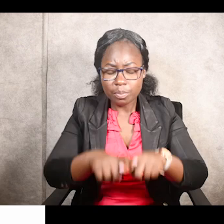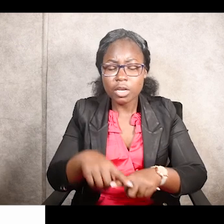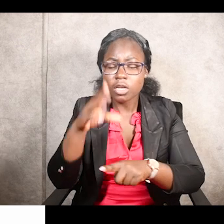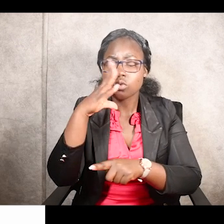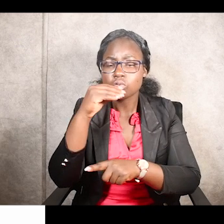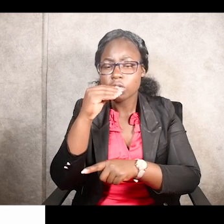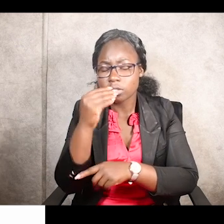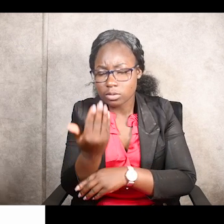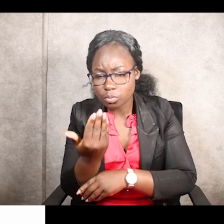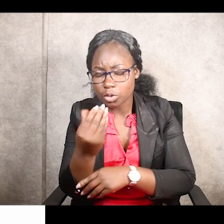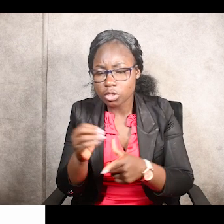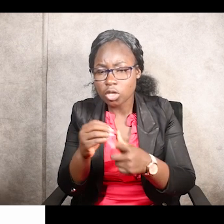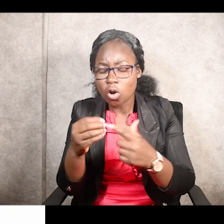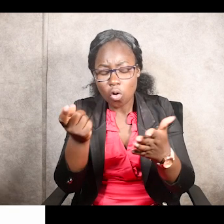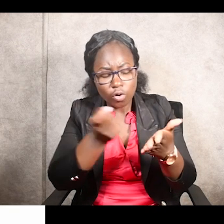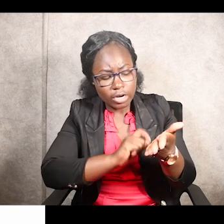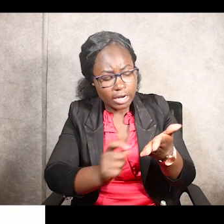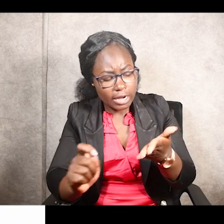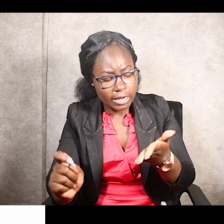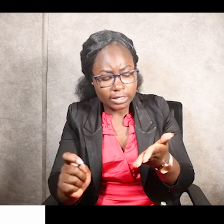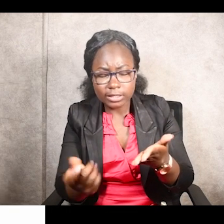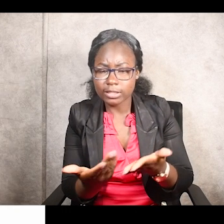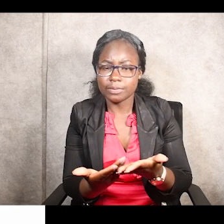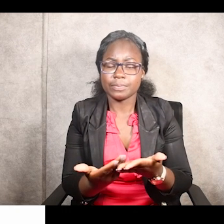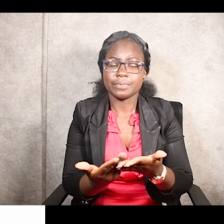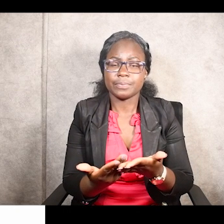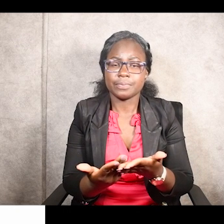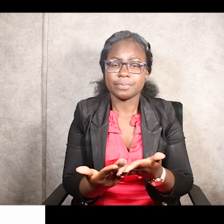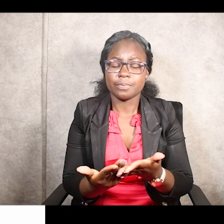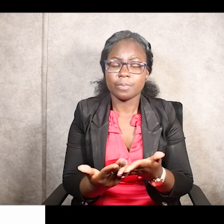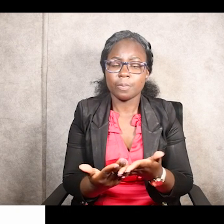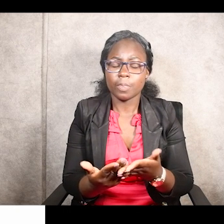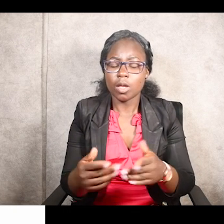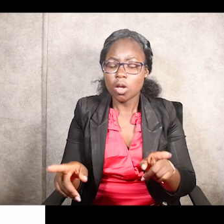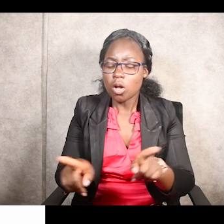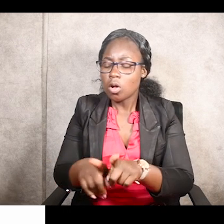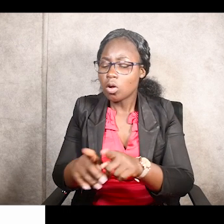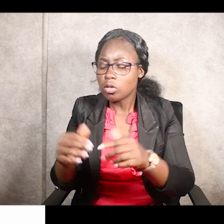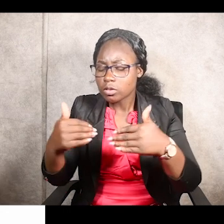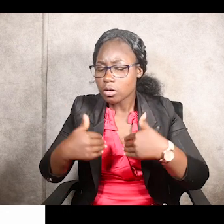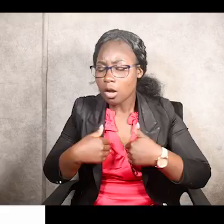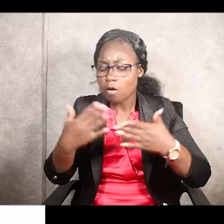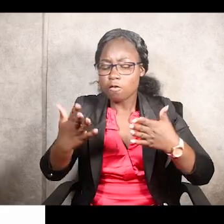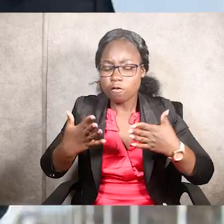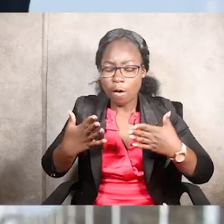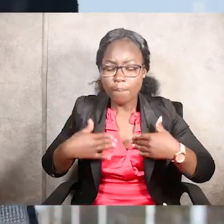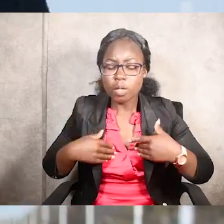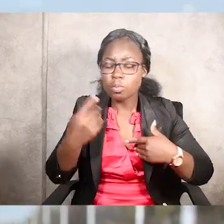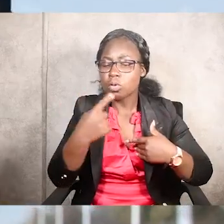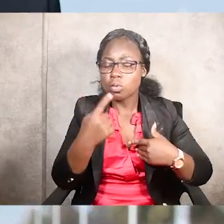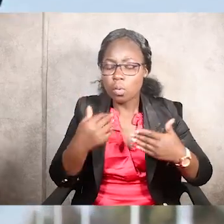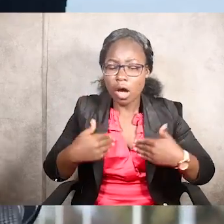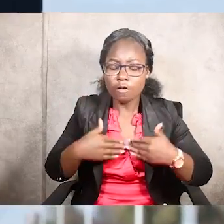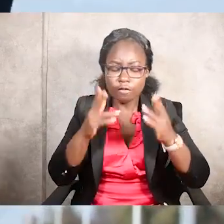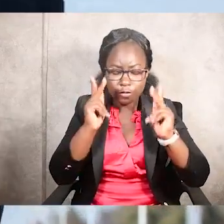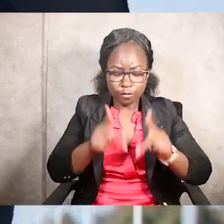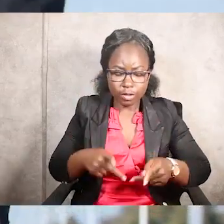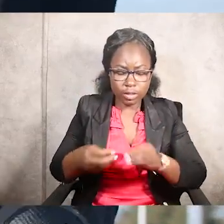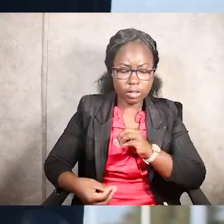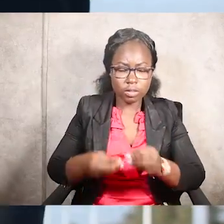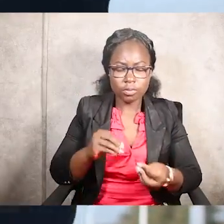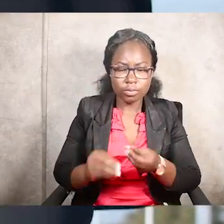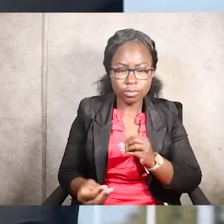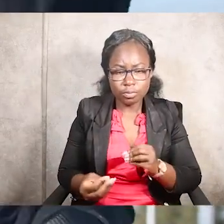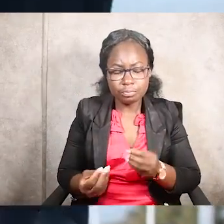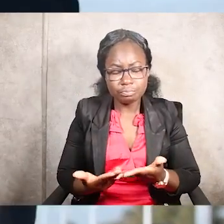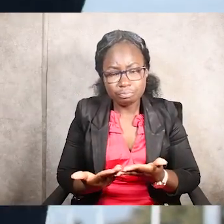can be able to convert it in terms of writings or write-ups and such. There are others for people who have physical disability, like prosthetics